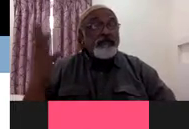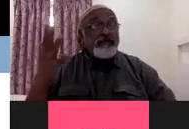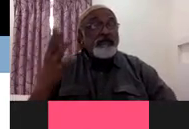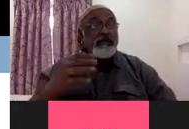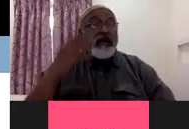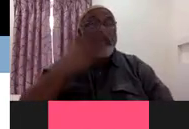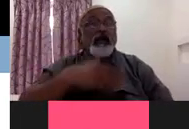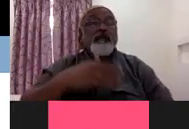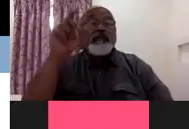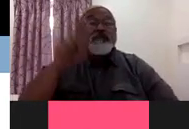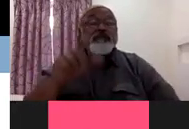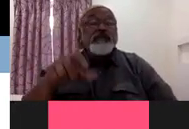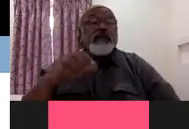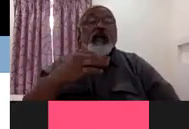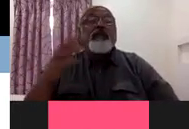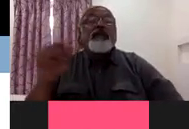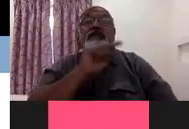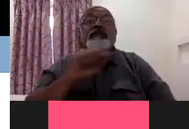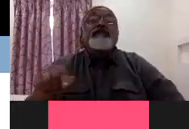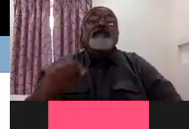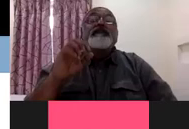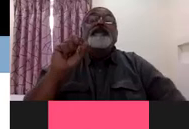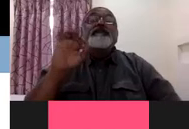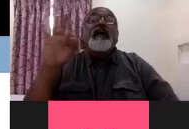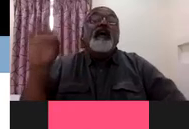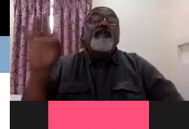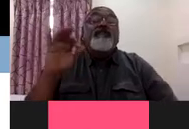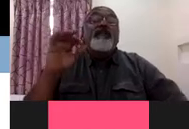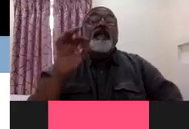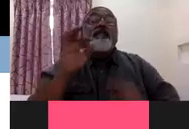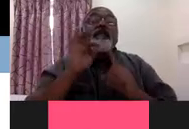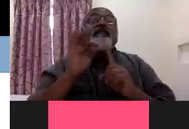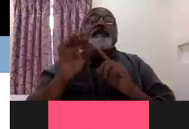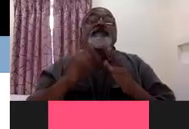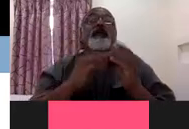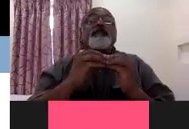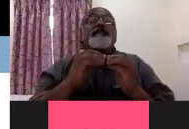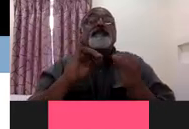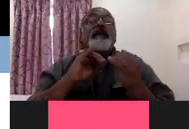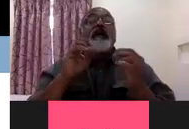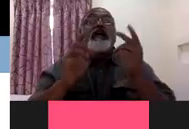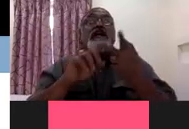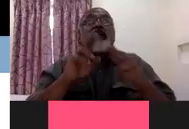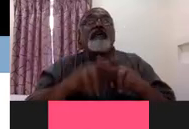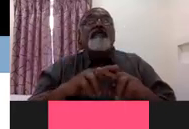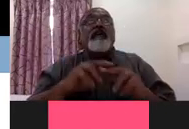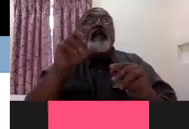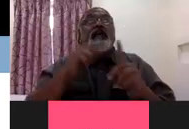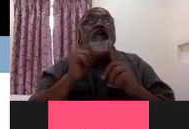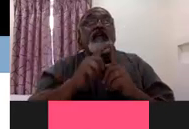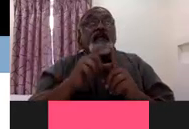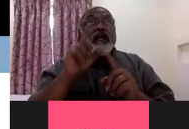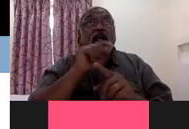please also put the percentage of staff in private sector. Suppose in a company there are 100 employees, what percent? 2%,